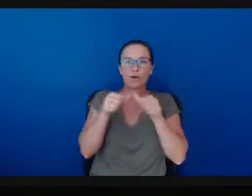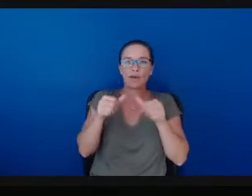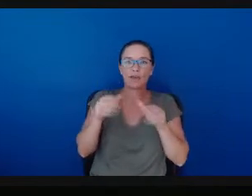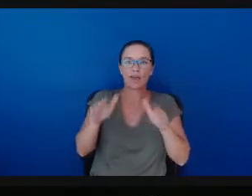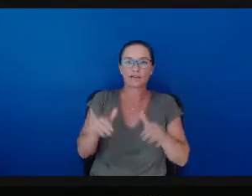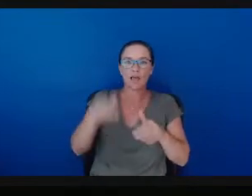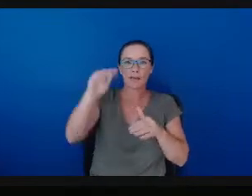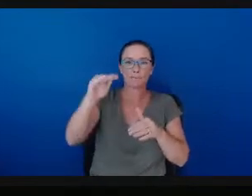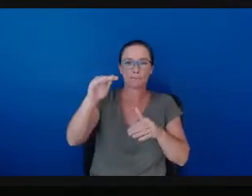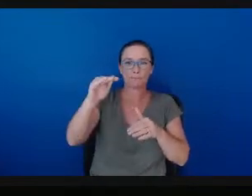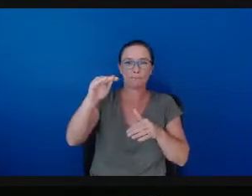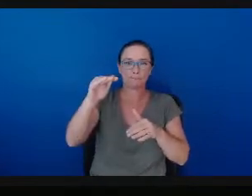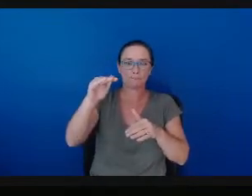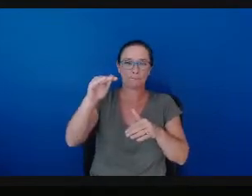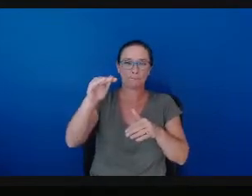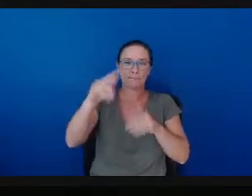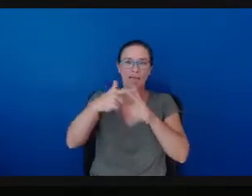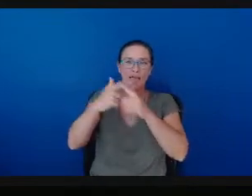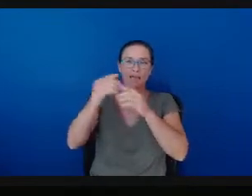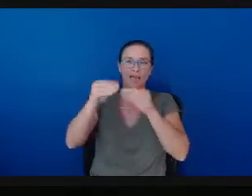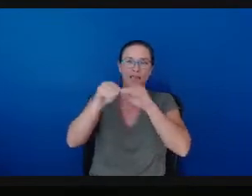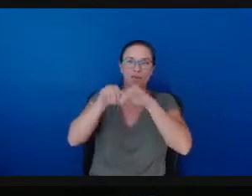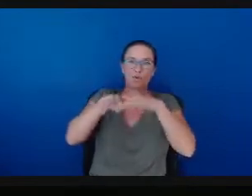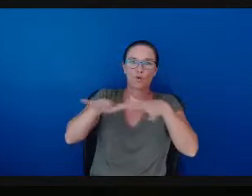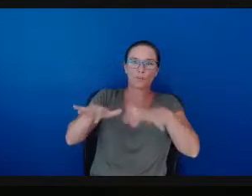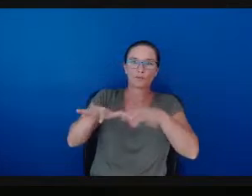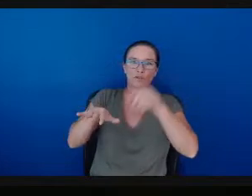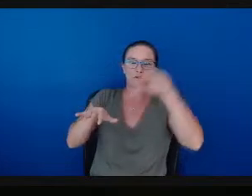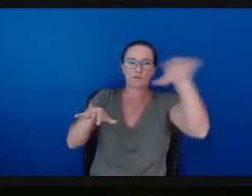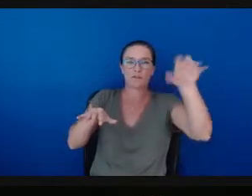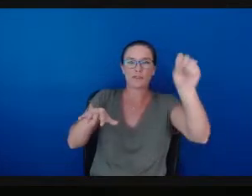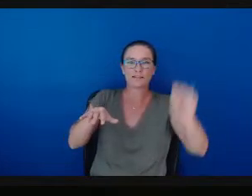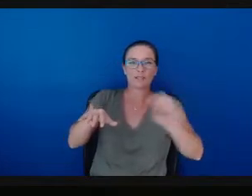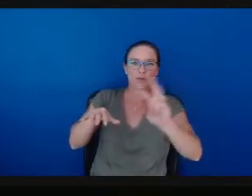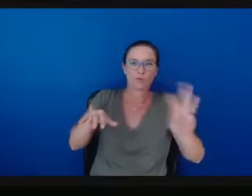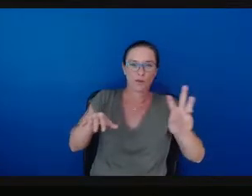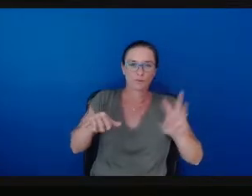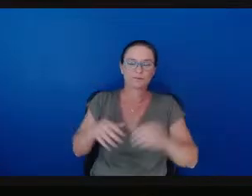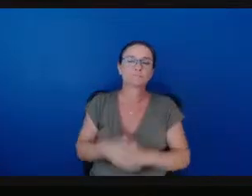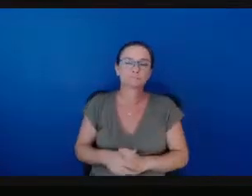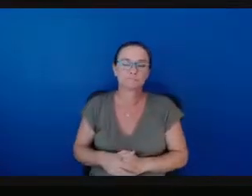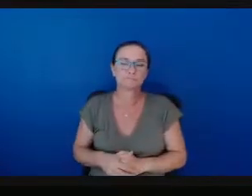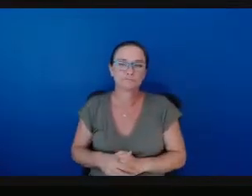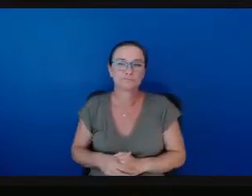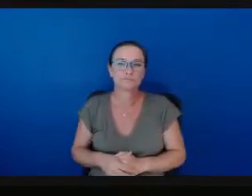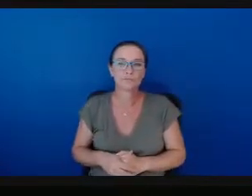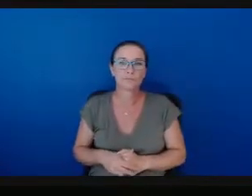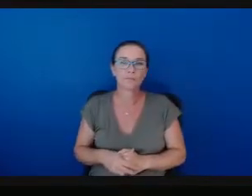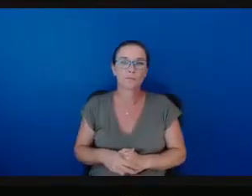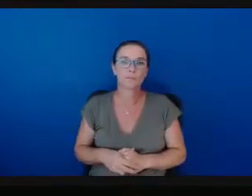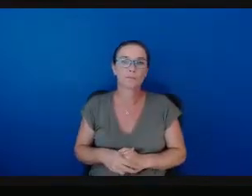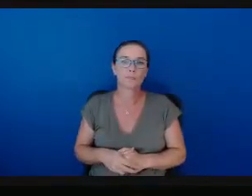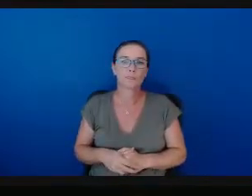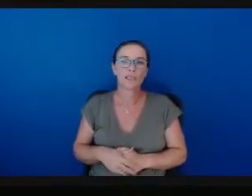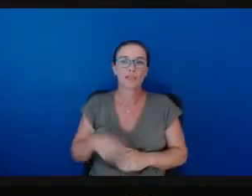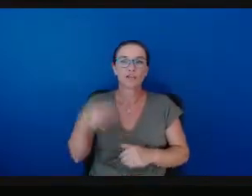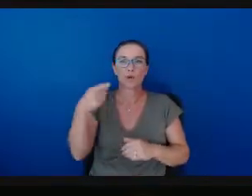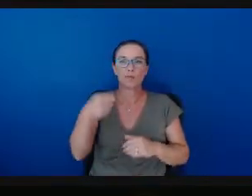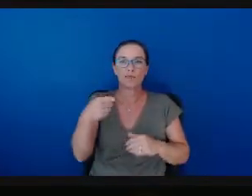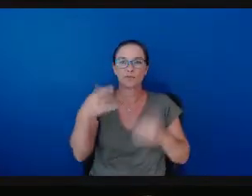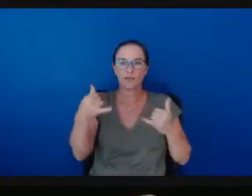over here towards our southwest vent that was active in June. So even though this is a little